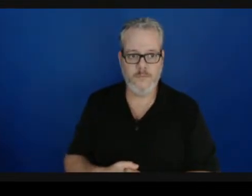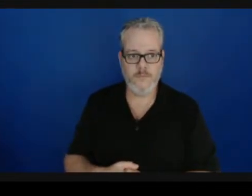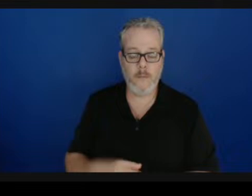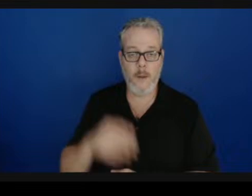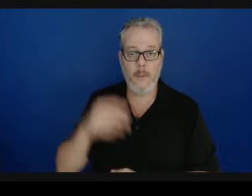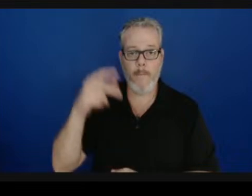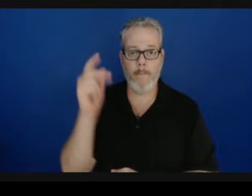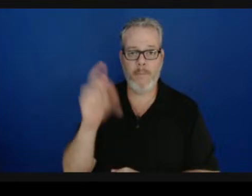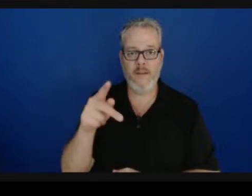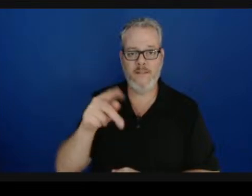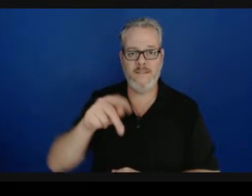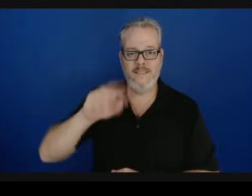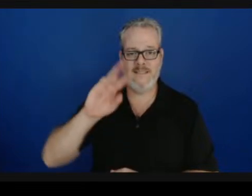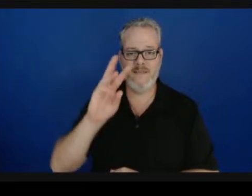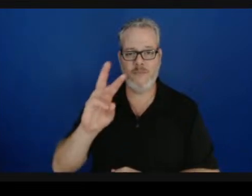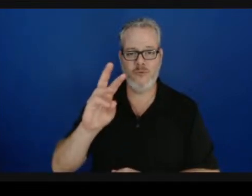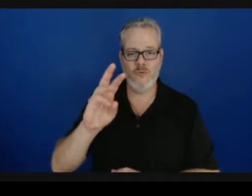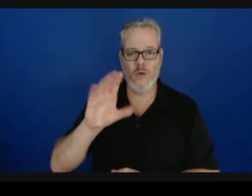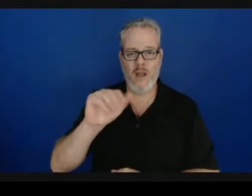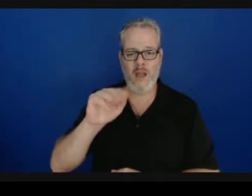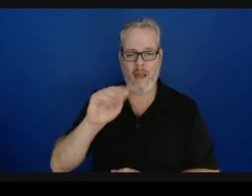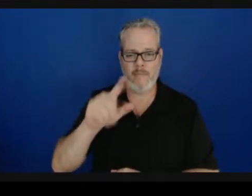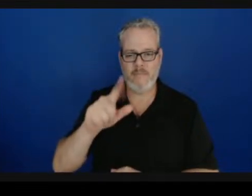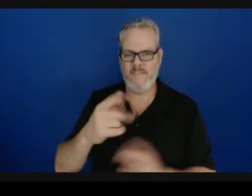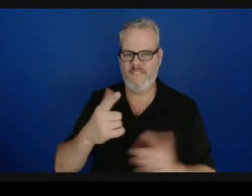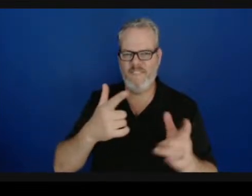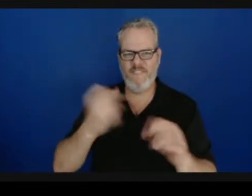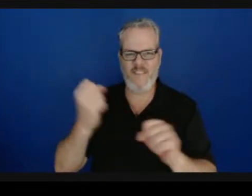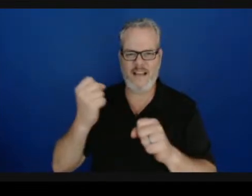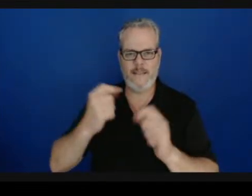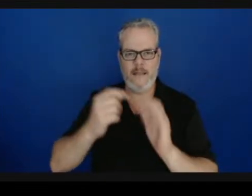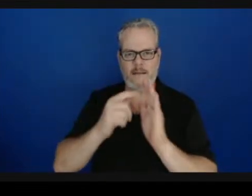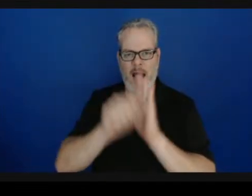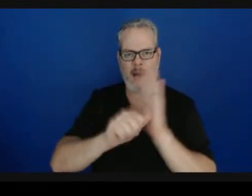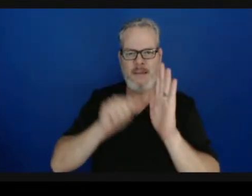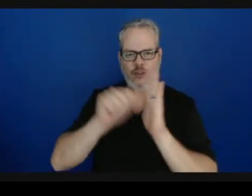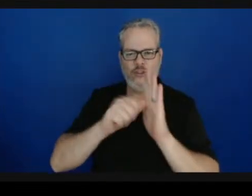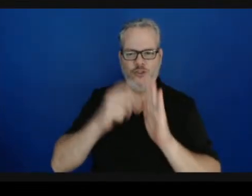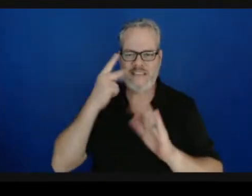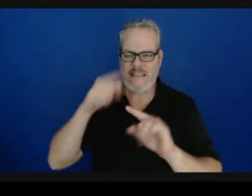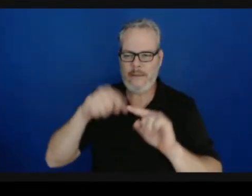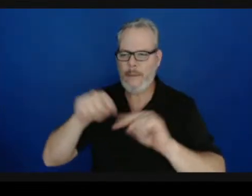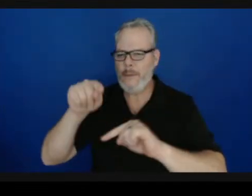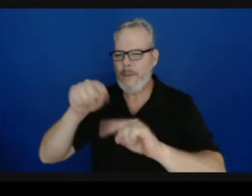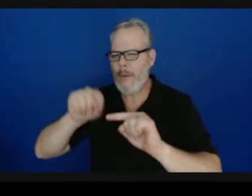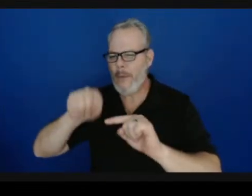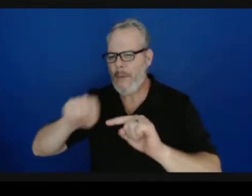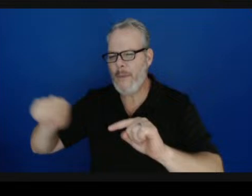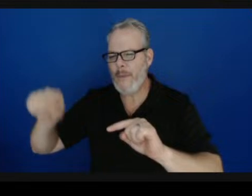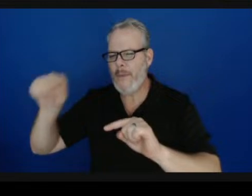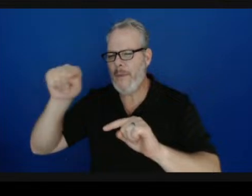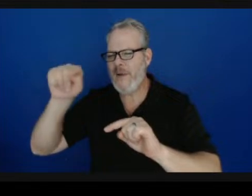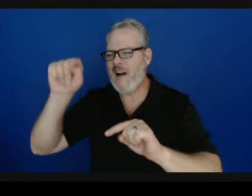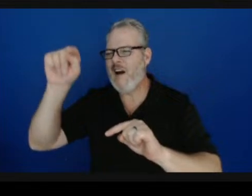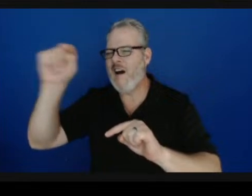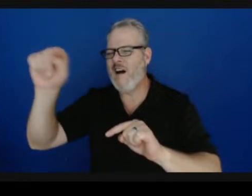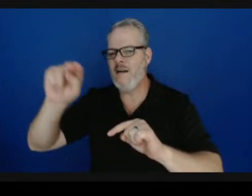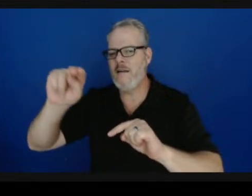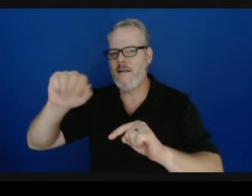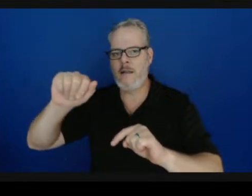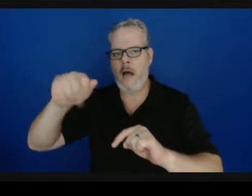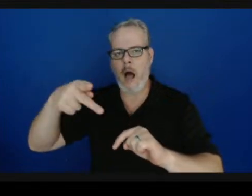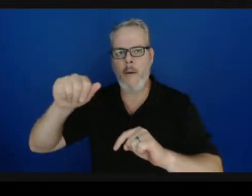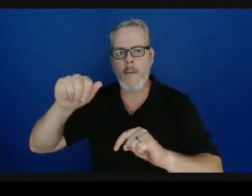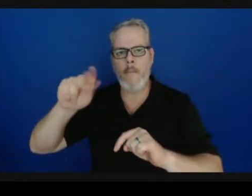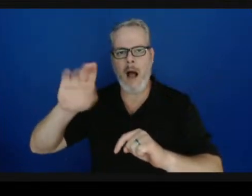an animation. I'm got a much faster here, but here's the eruption site at Nāpau, or west of Nāpau Crater is this whole area right here.